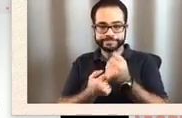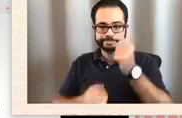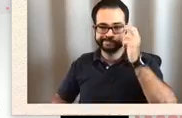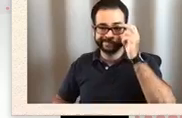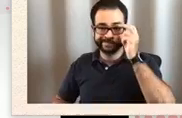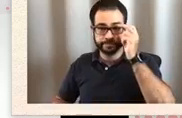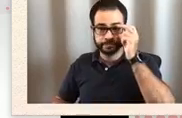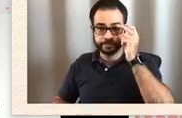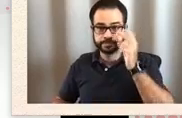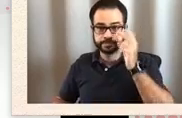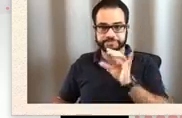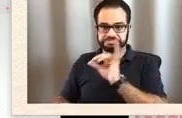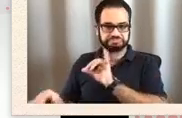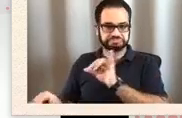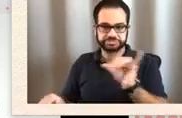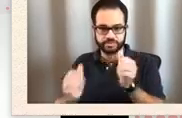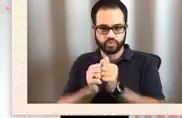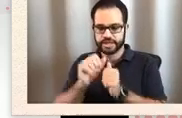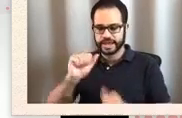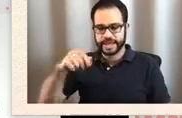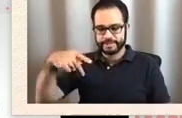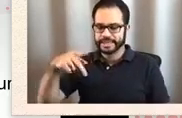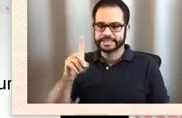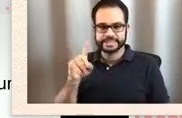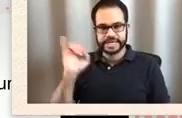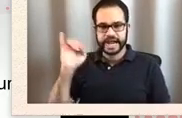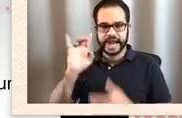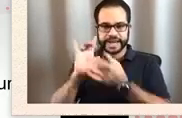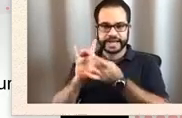just like they would in APD iConnect.